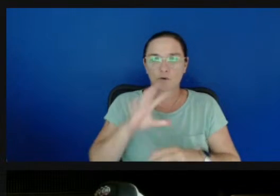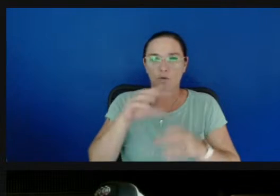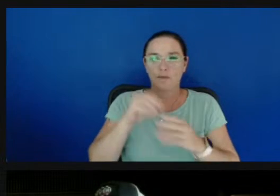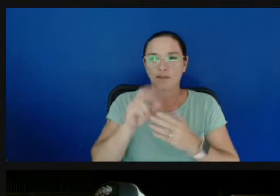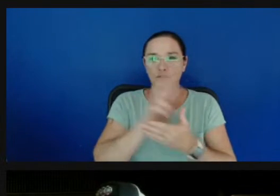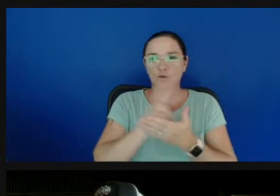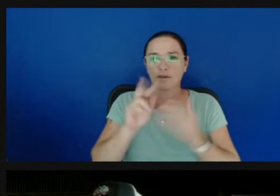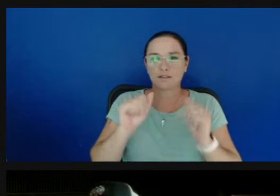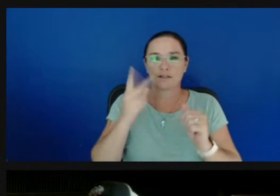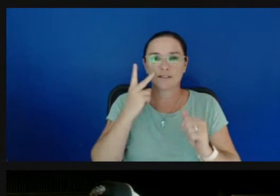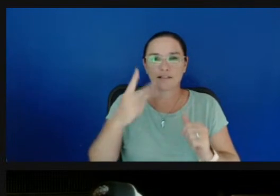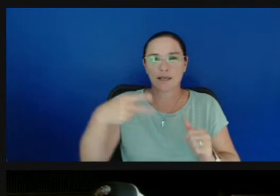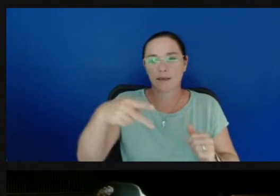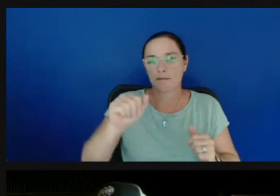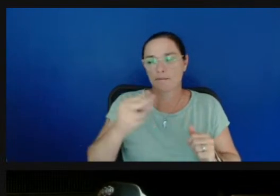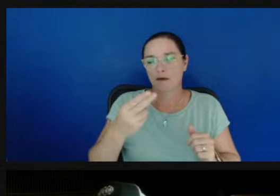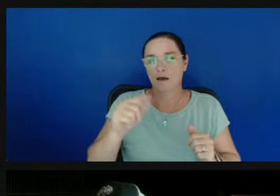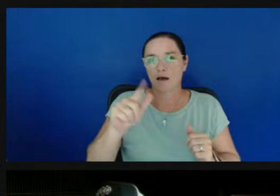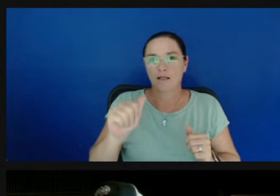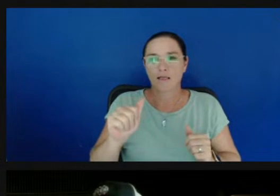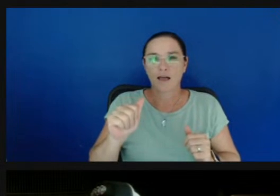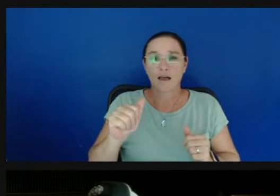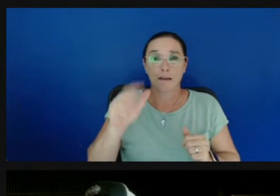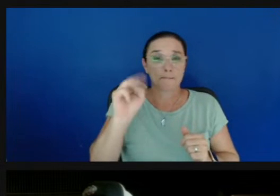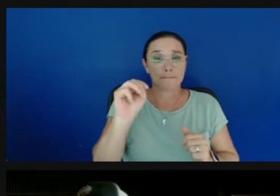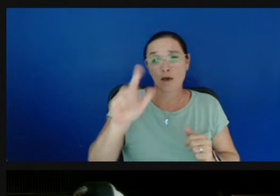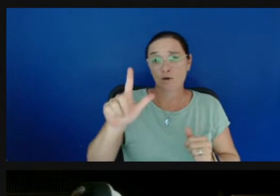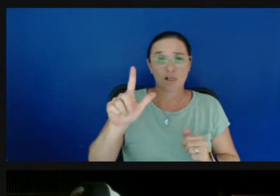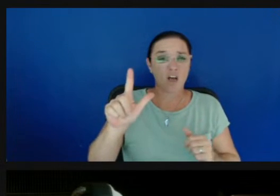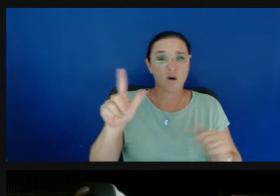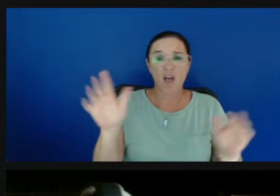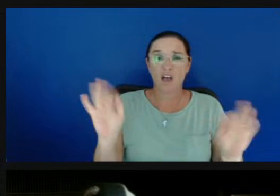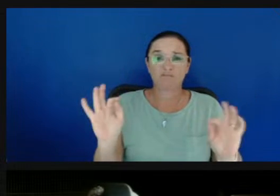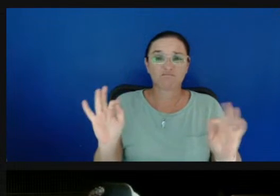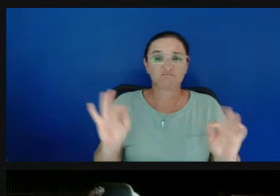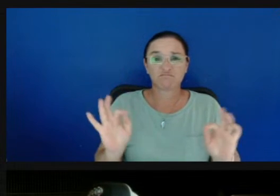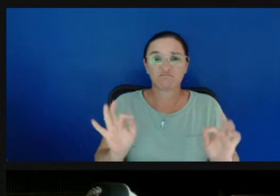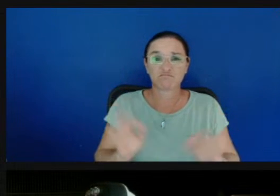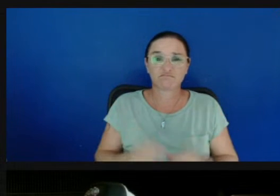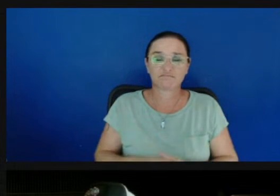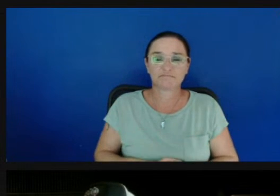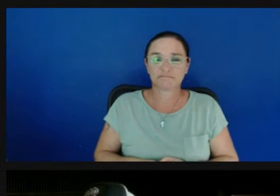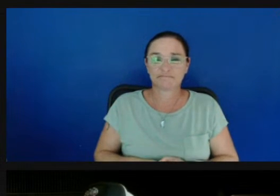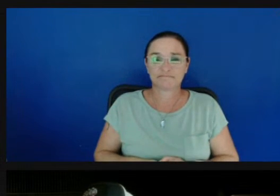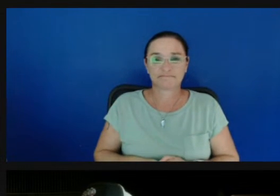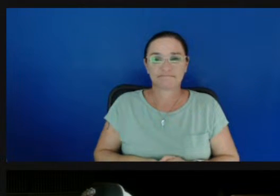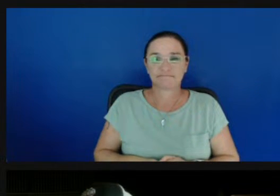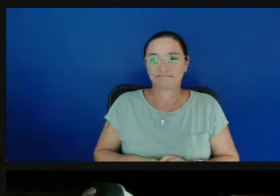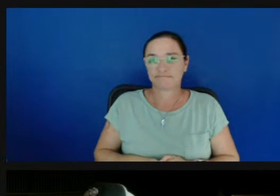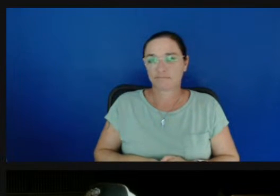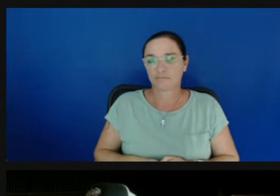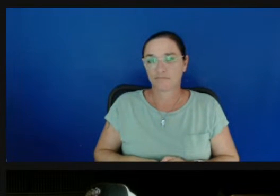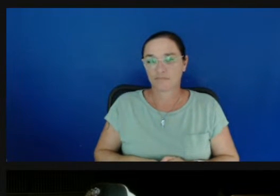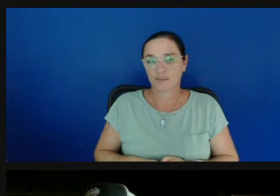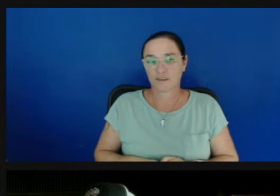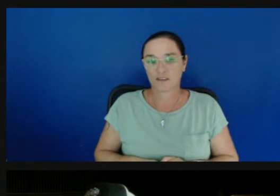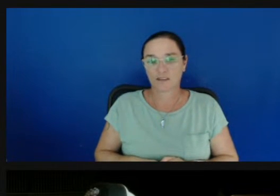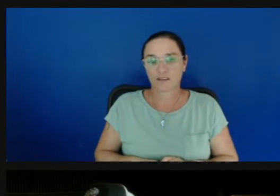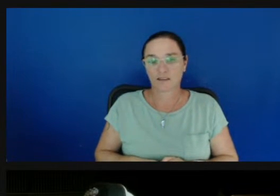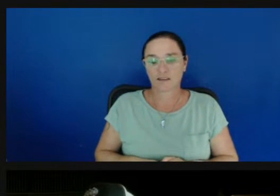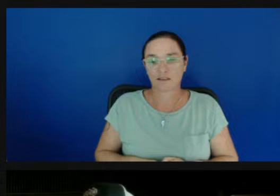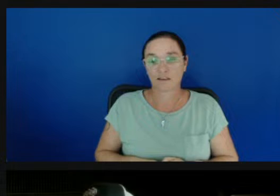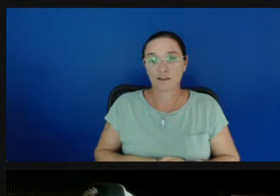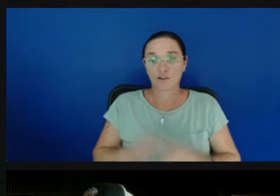Pahala, some on Maunaloa, but really not many, and background events across the island elsewhere. That's colored by